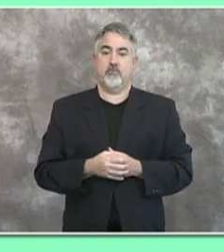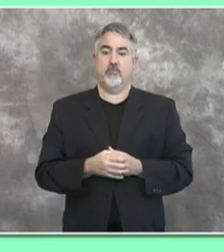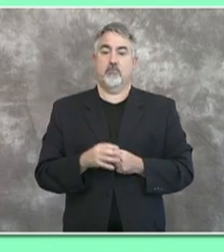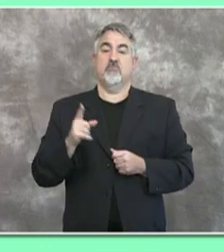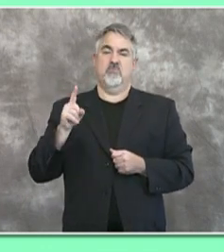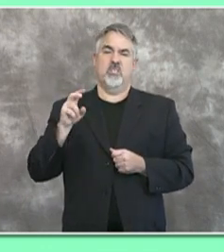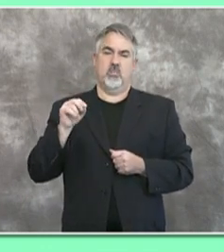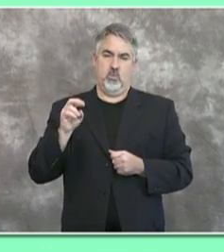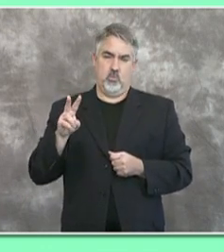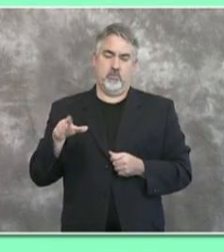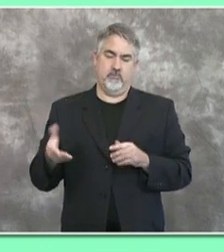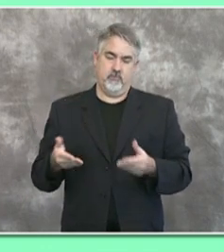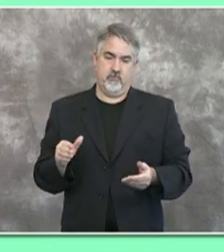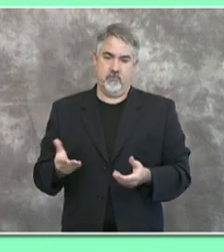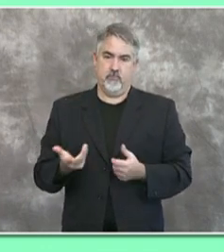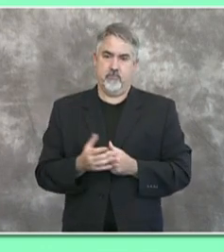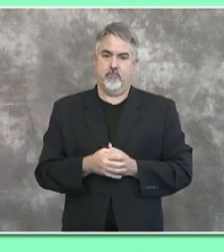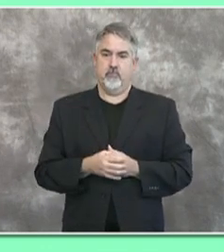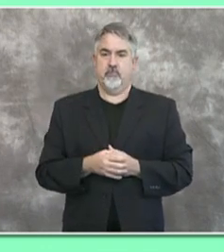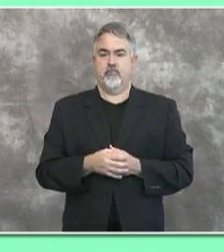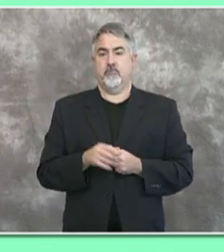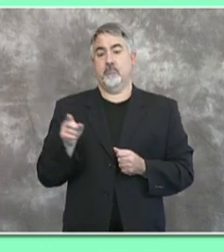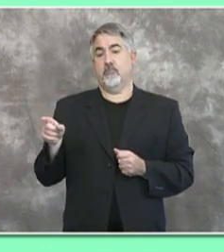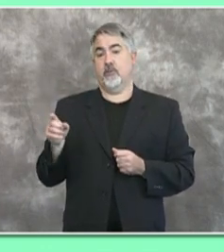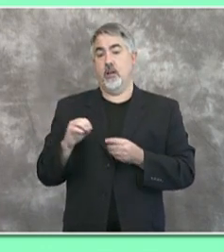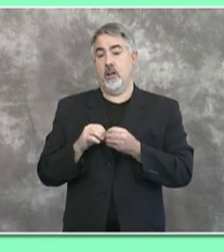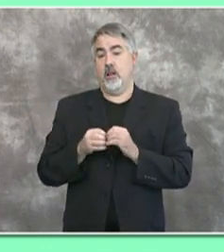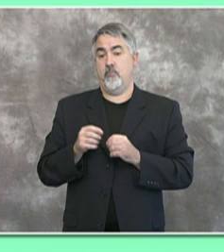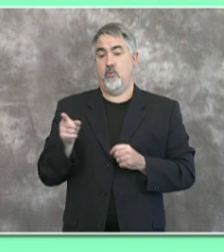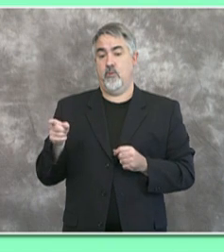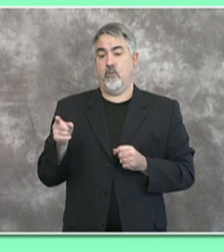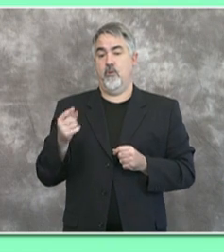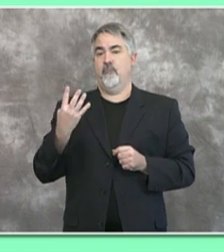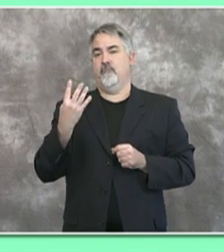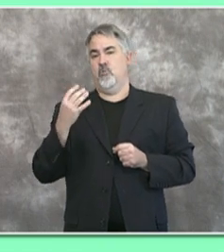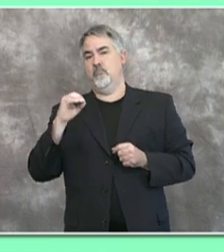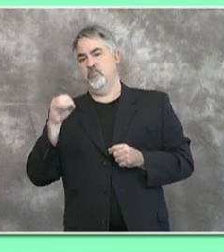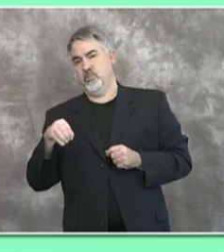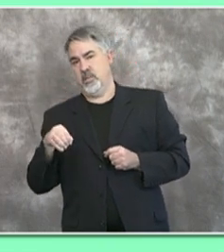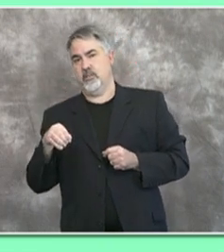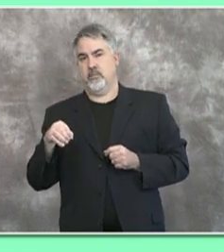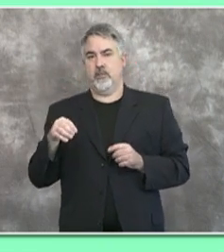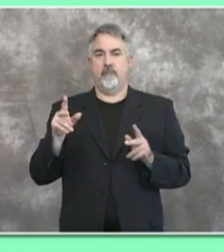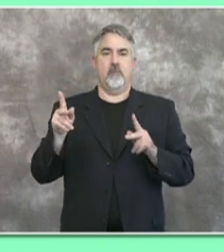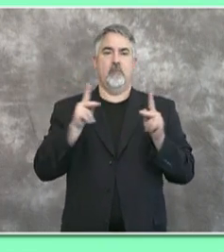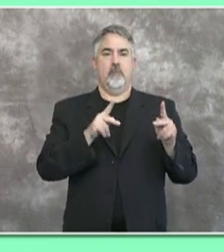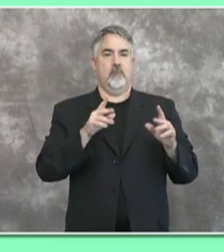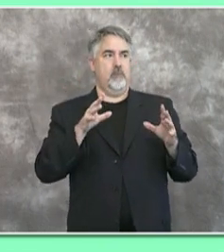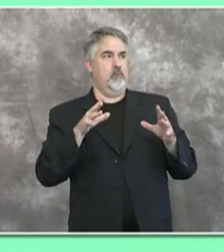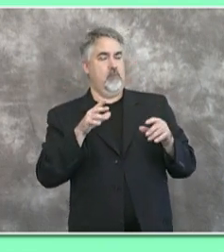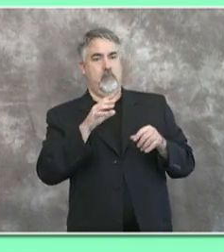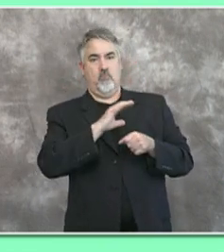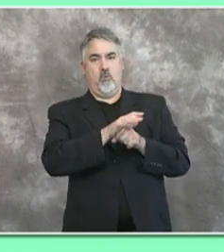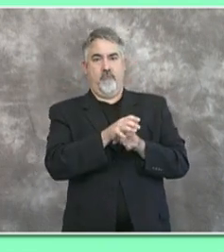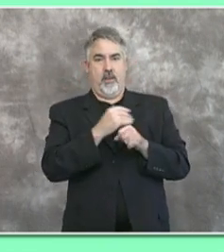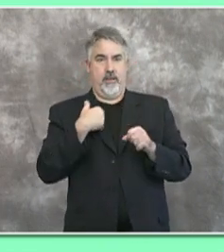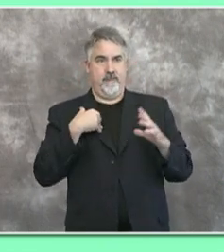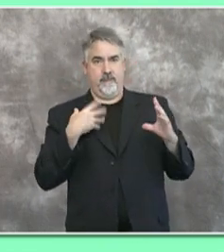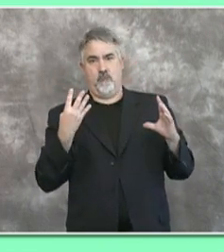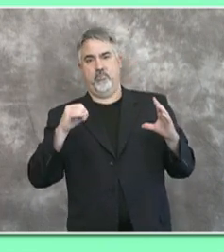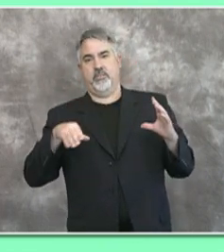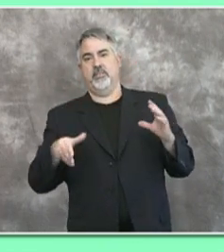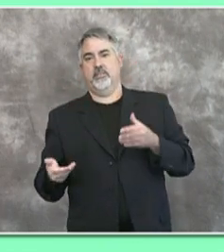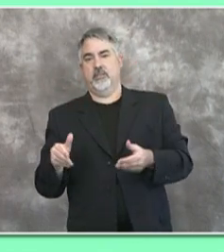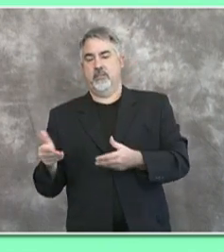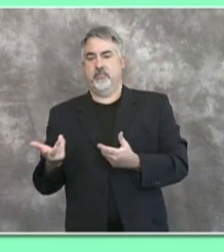this number represents approximately 4% of the total number of cases. Also, of the 102 deaths,